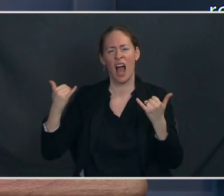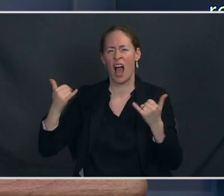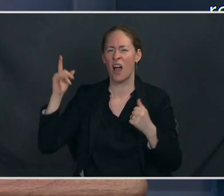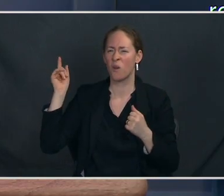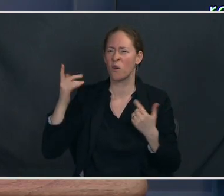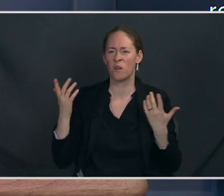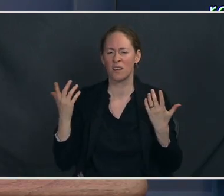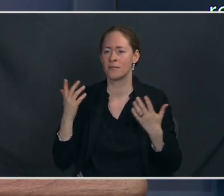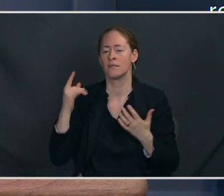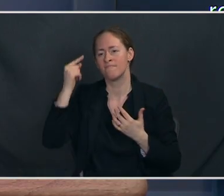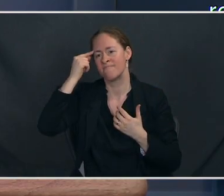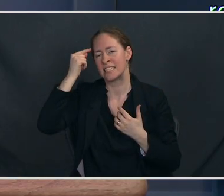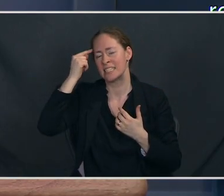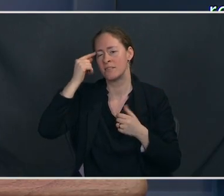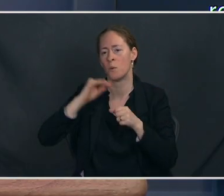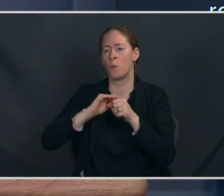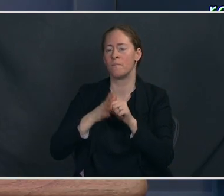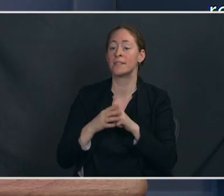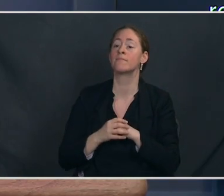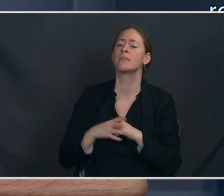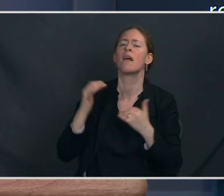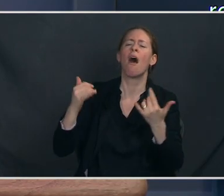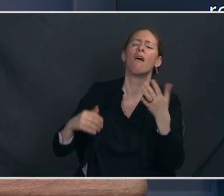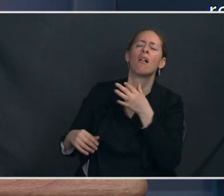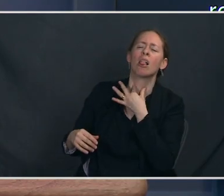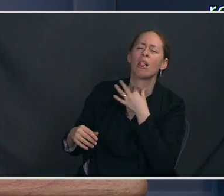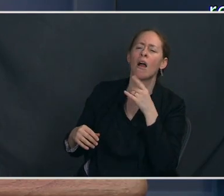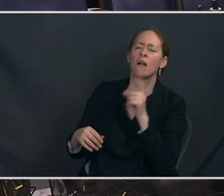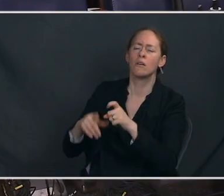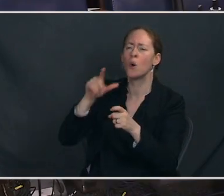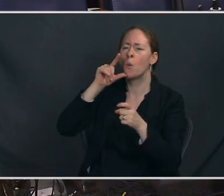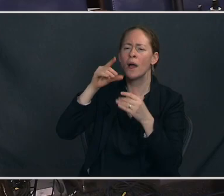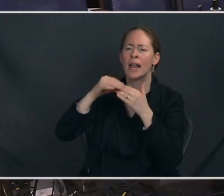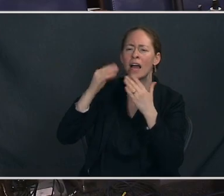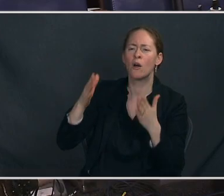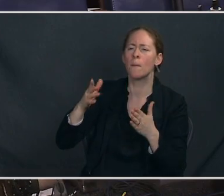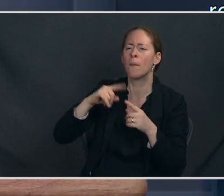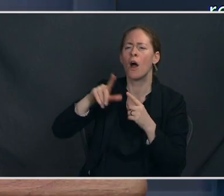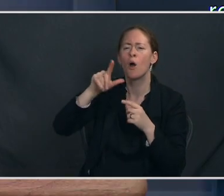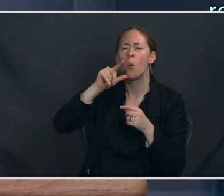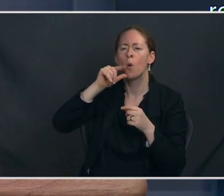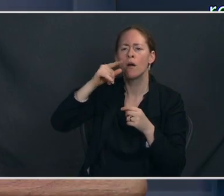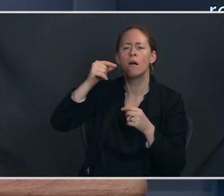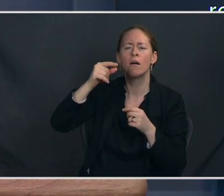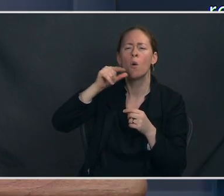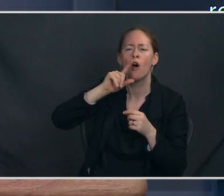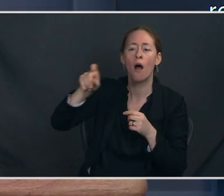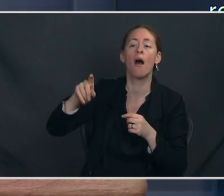Leading the governor's call today? Who's making leading the governor's? The president won't be on it, so who is leading? Jeff Zients will be